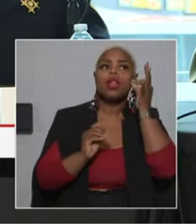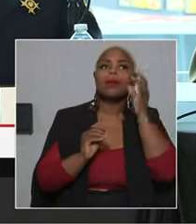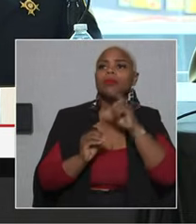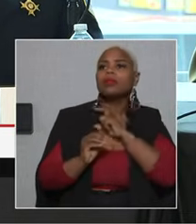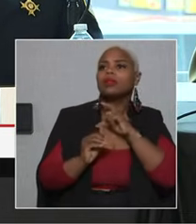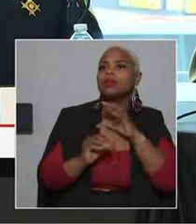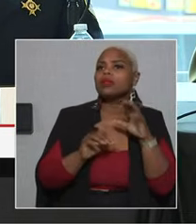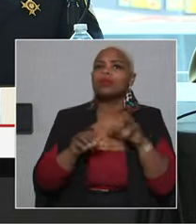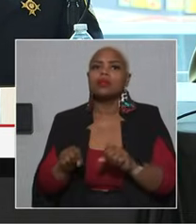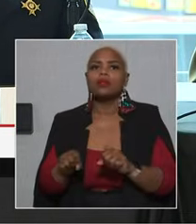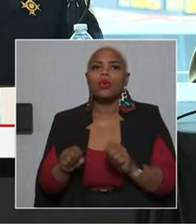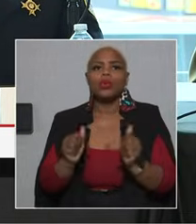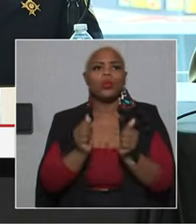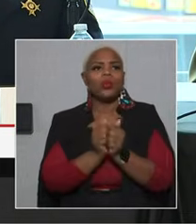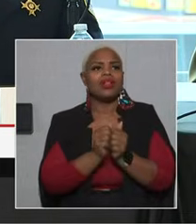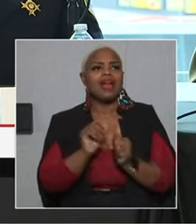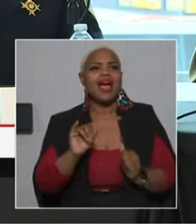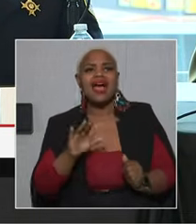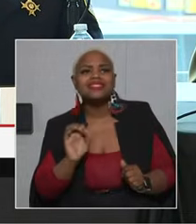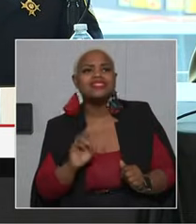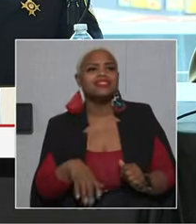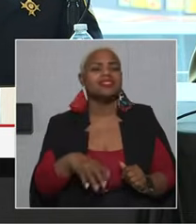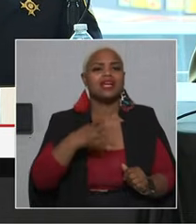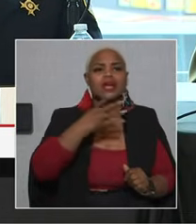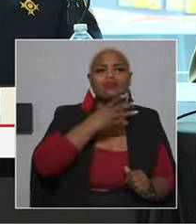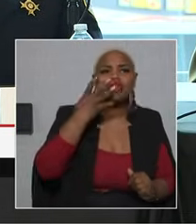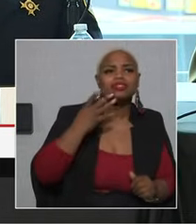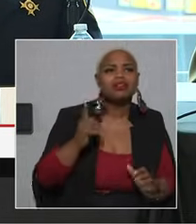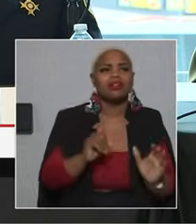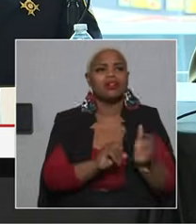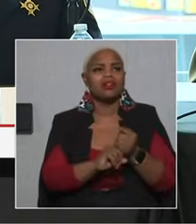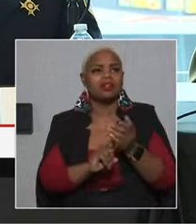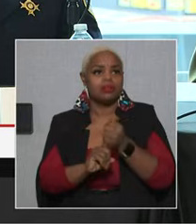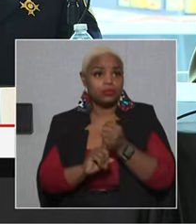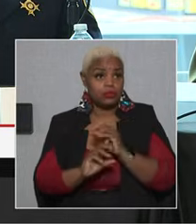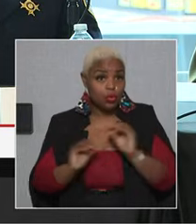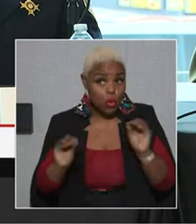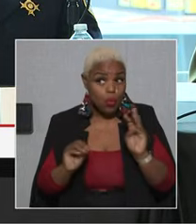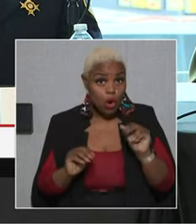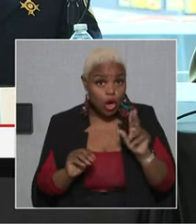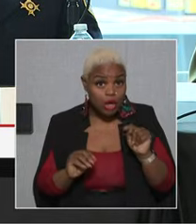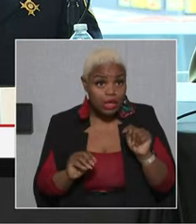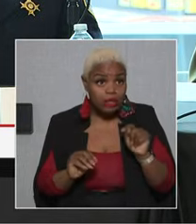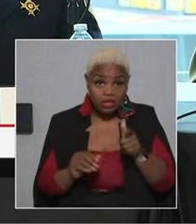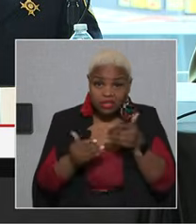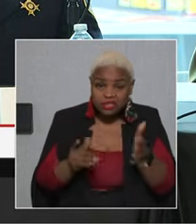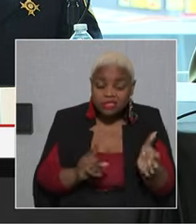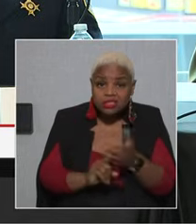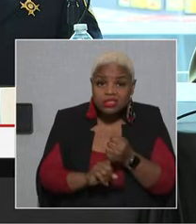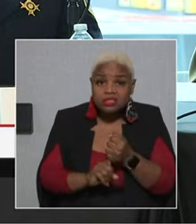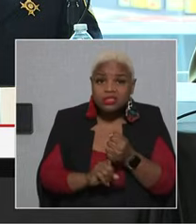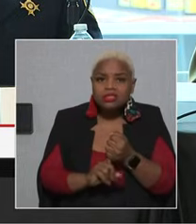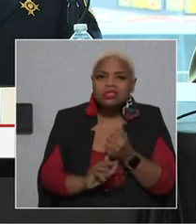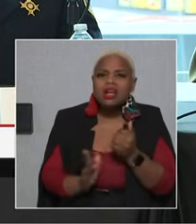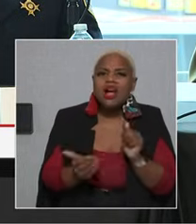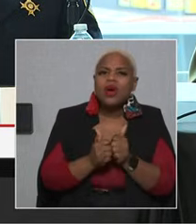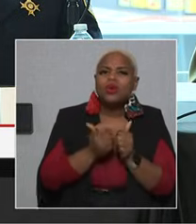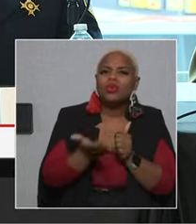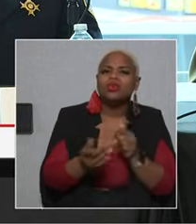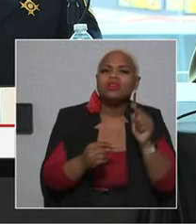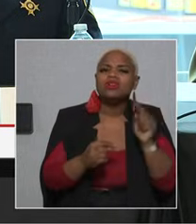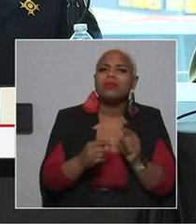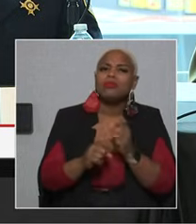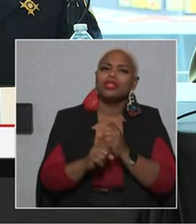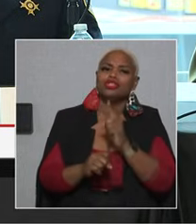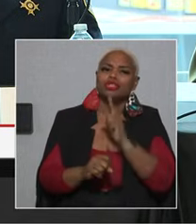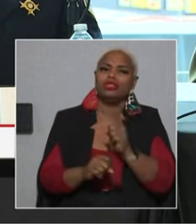of ICE, just given what the court decision that came out earlier this month? And just piggybacking off of